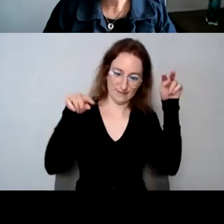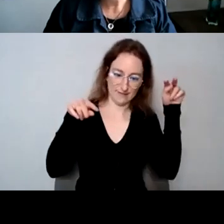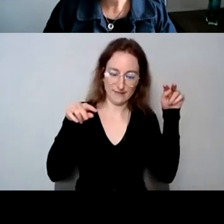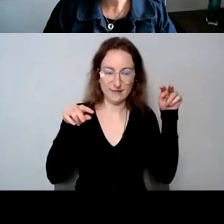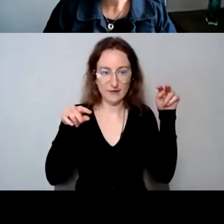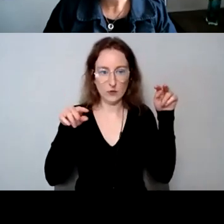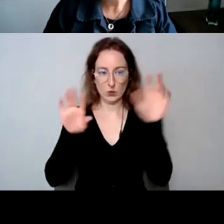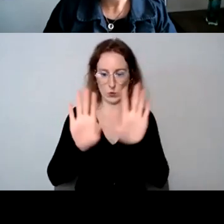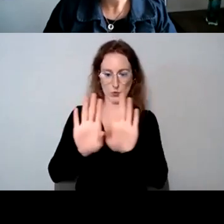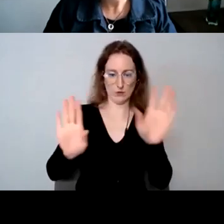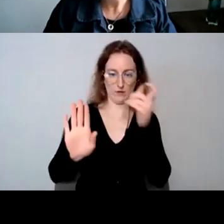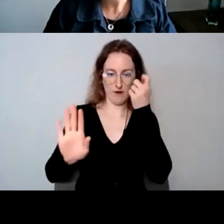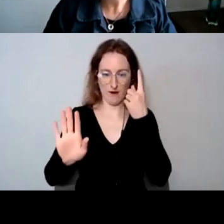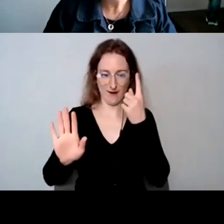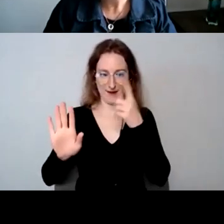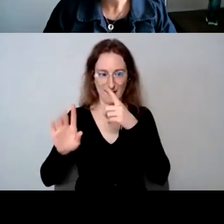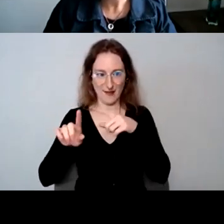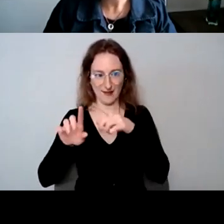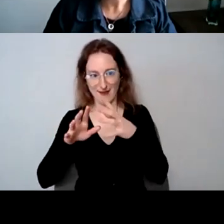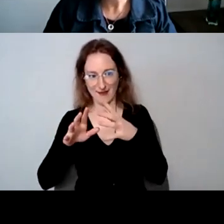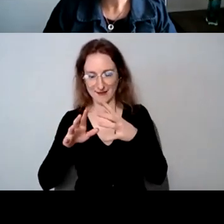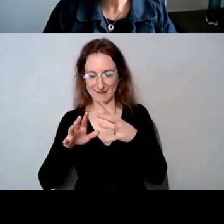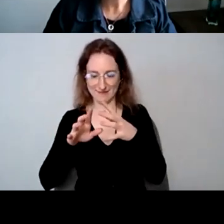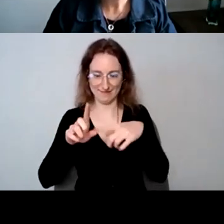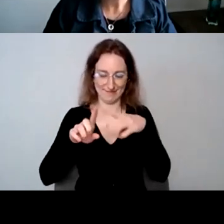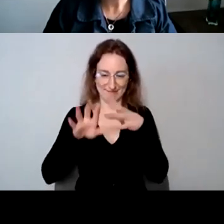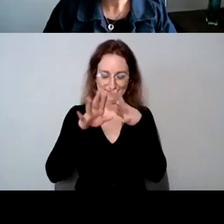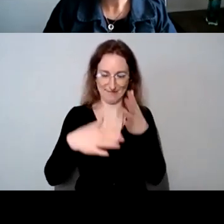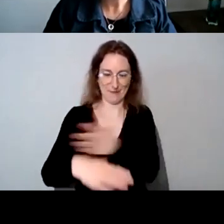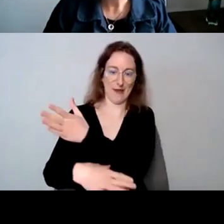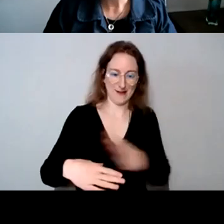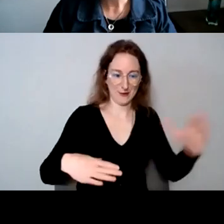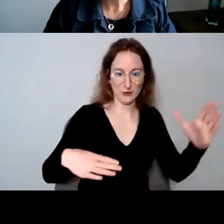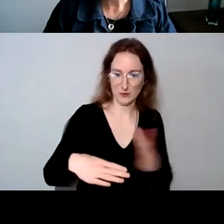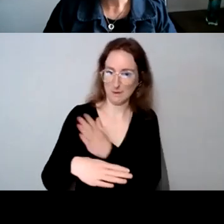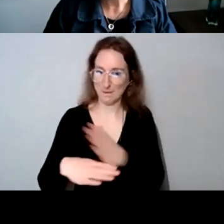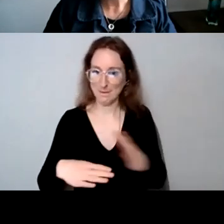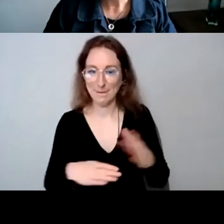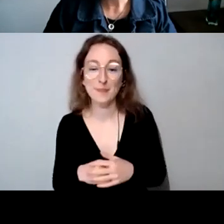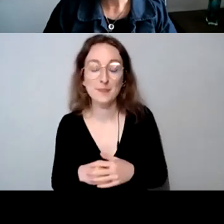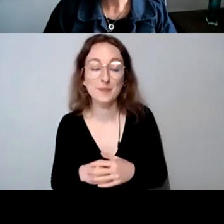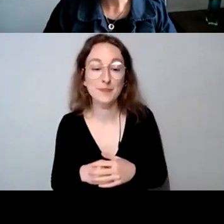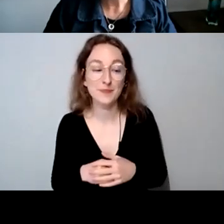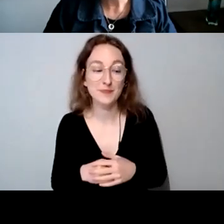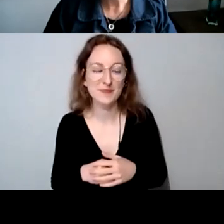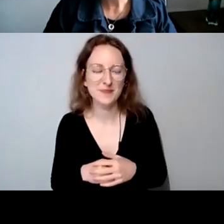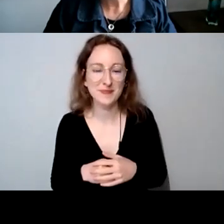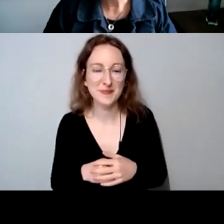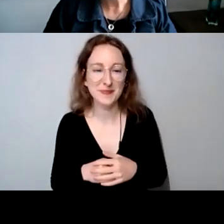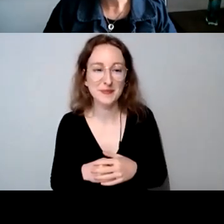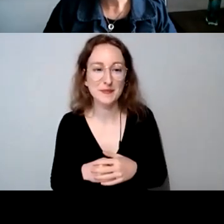the spectrum of various interpretations of inclusion, I've come across projects